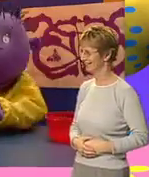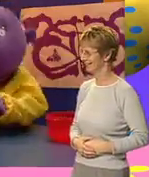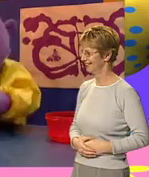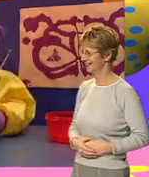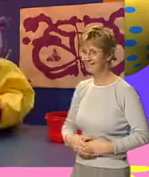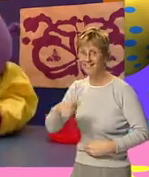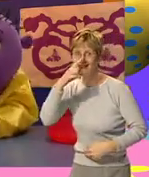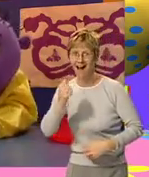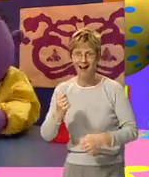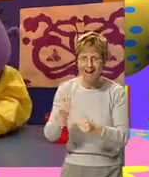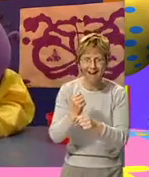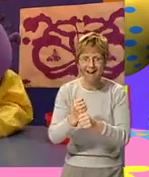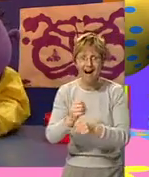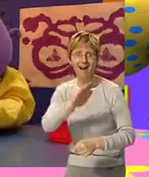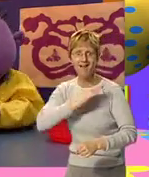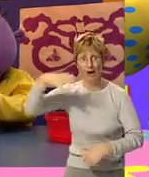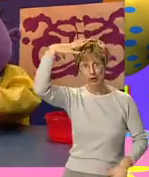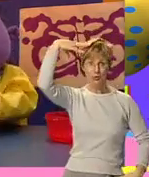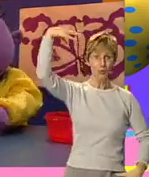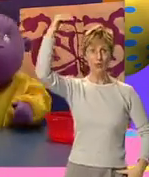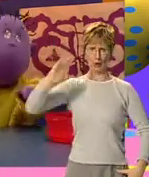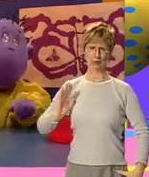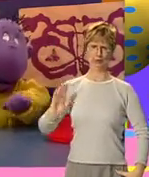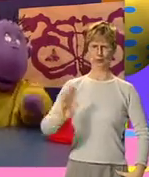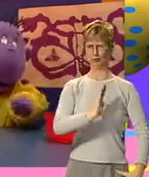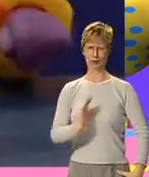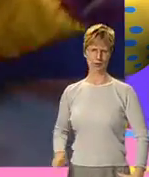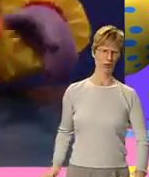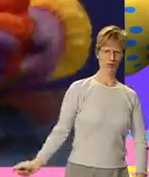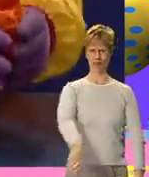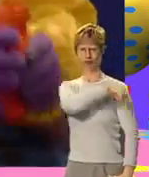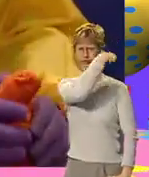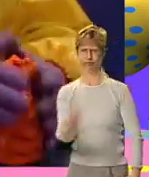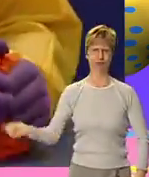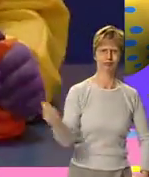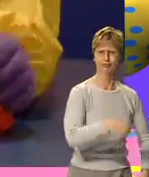You can make a garden gnome or a soldier with a sword.